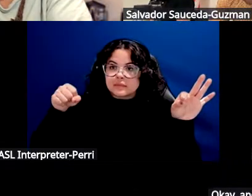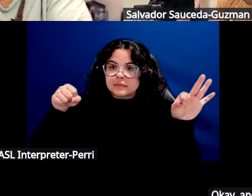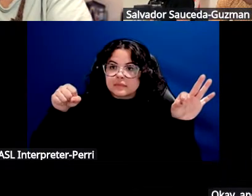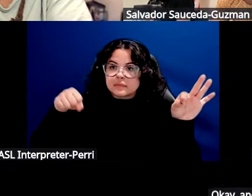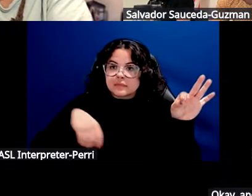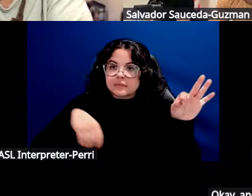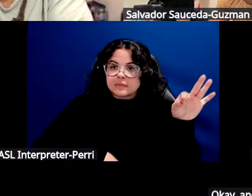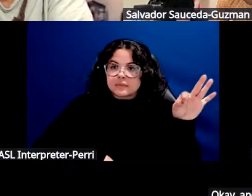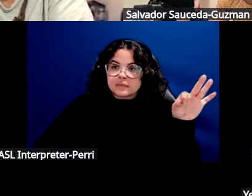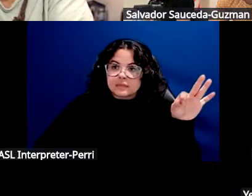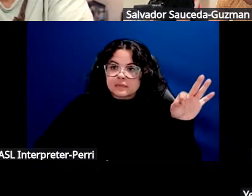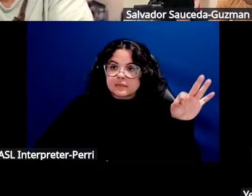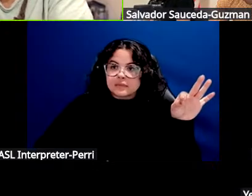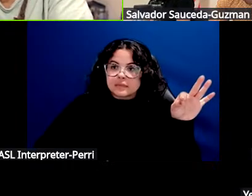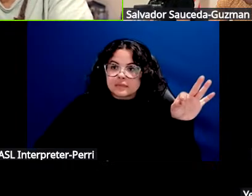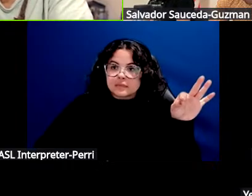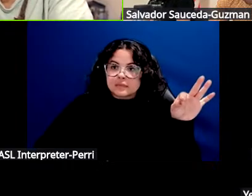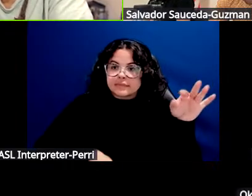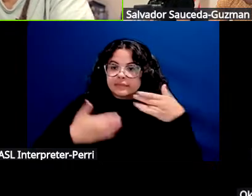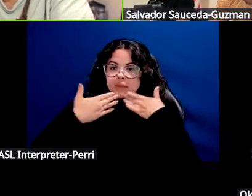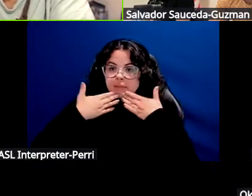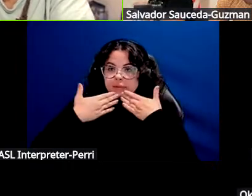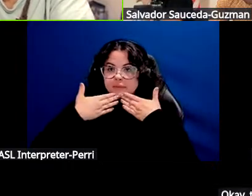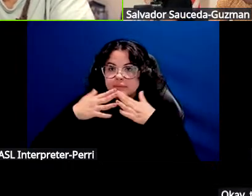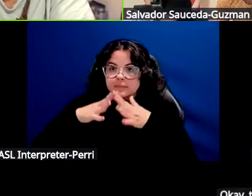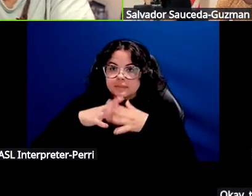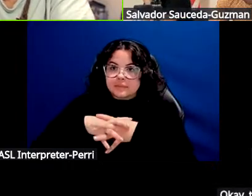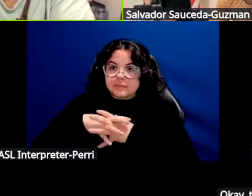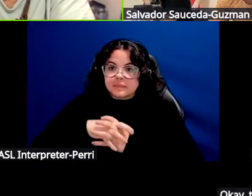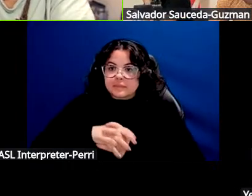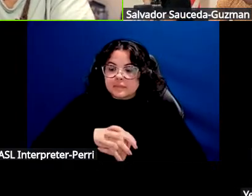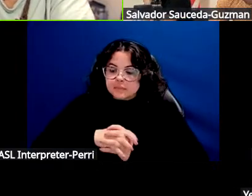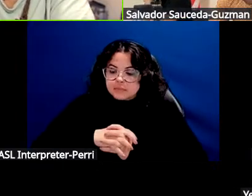Yes. Okay, thanks.